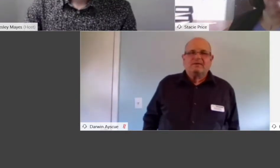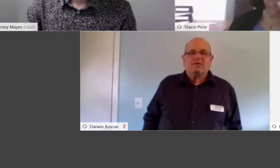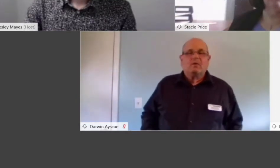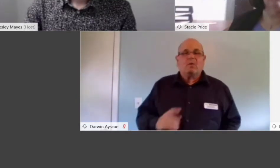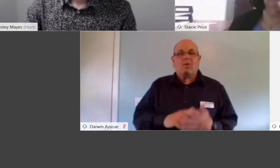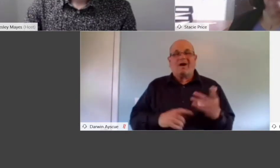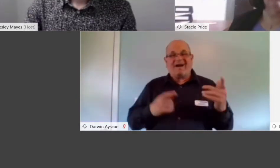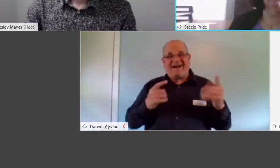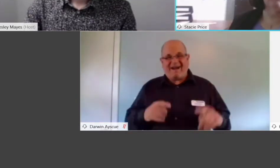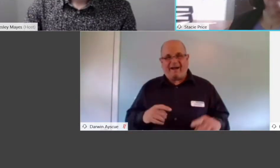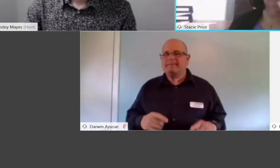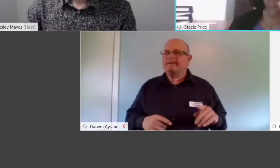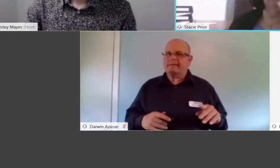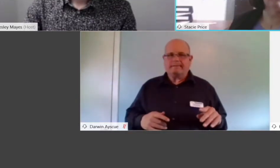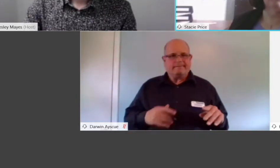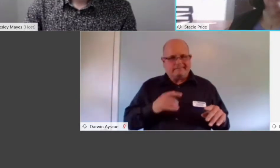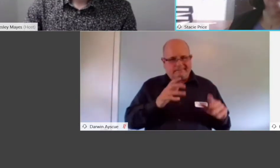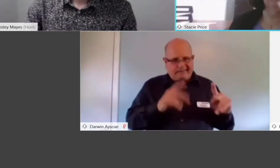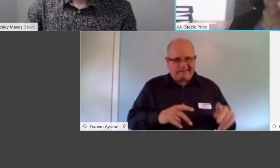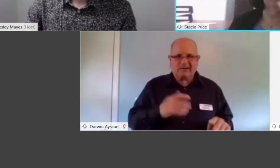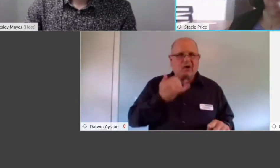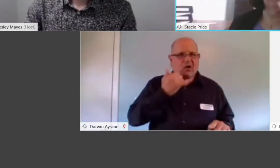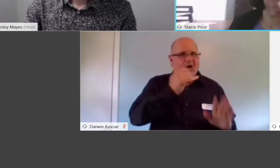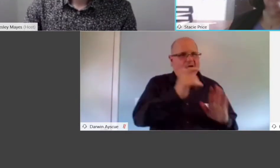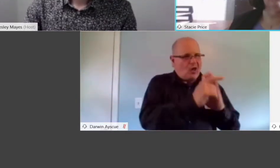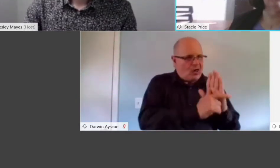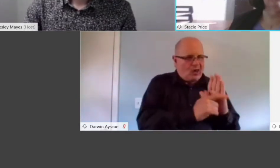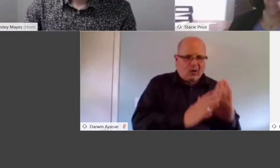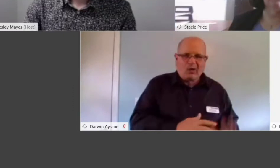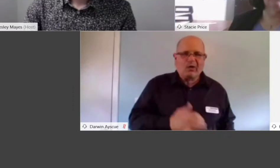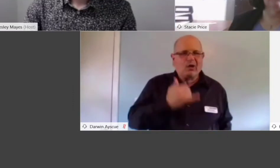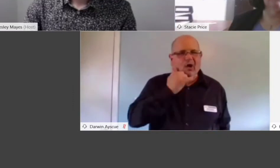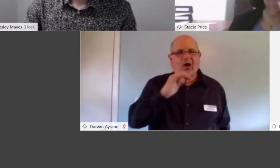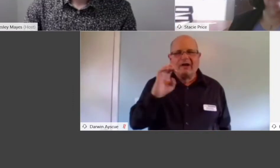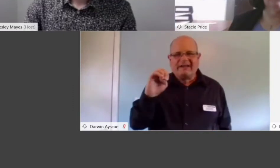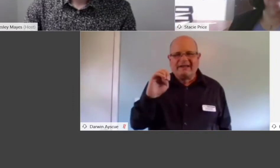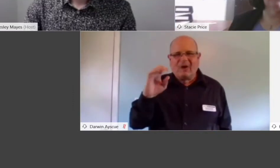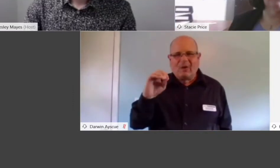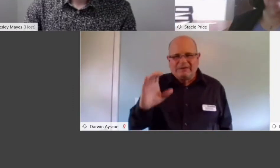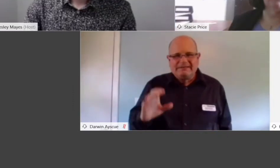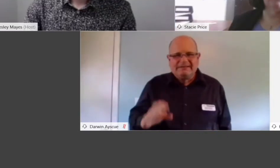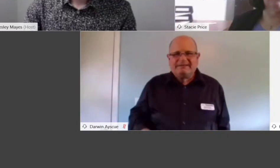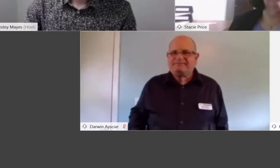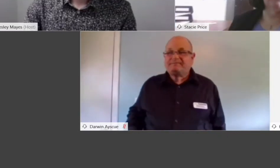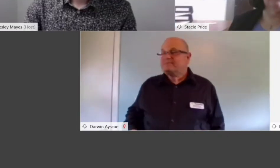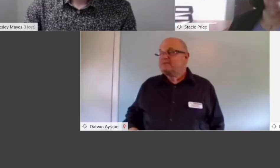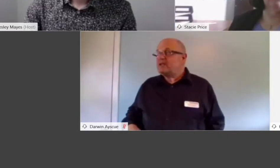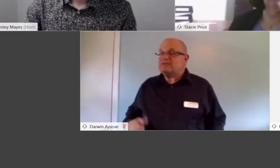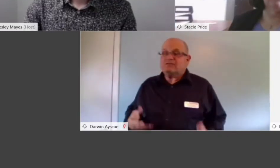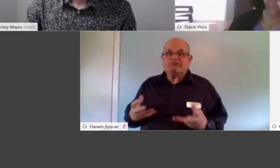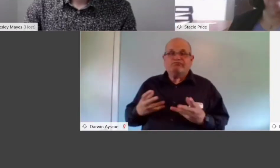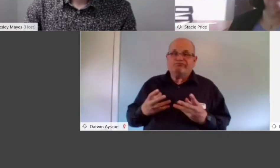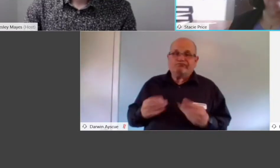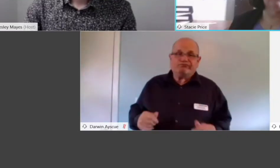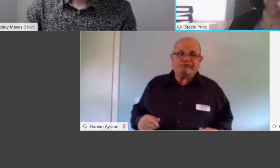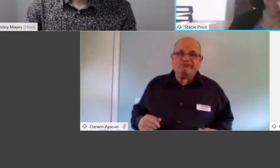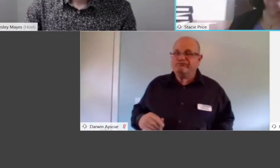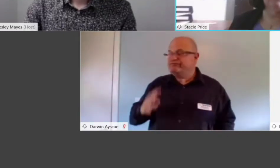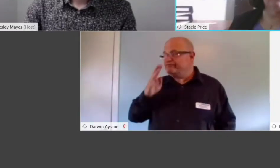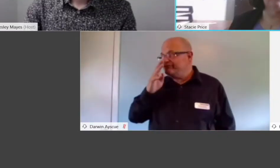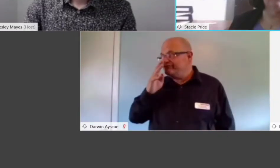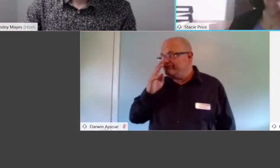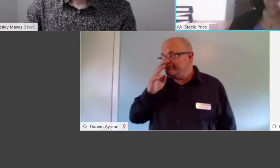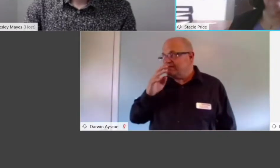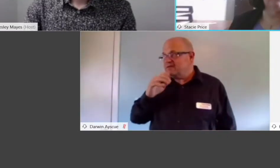they're going to call their own lawyer, they're going to call the EEOC or somebody. They're not usually just going to quote go away. So ignoring them is probably